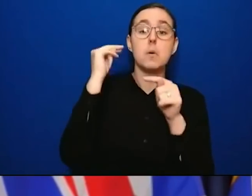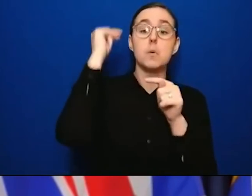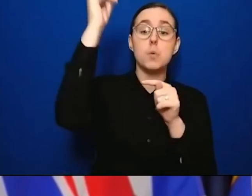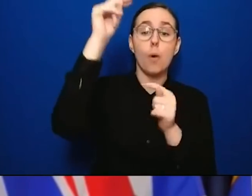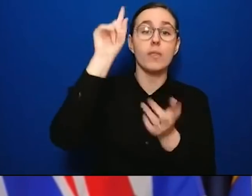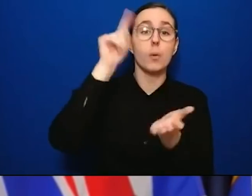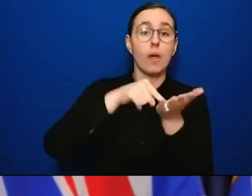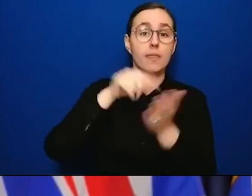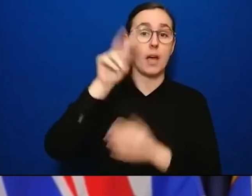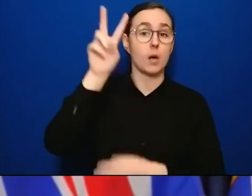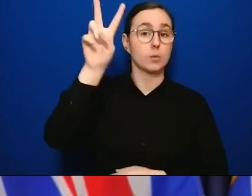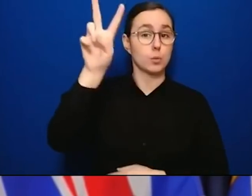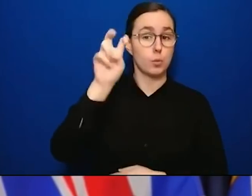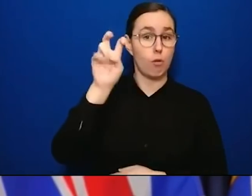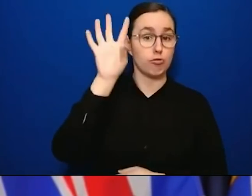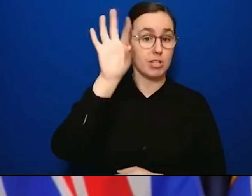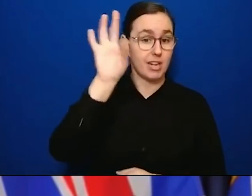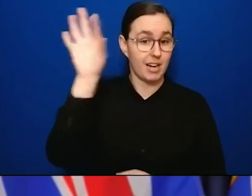1,299 in Northern Health,